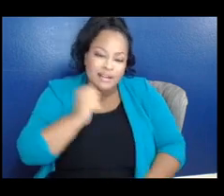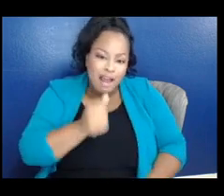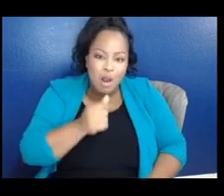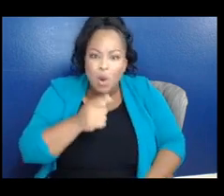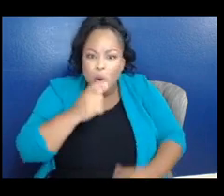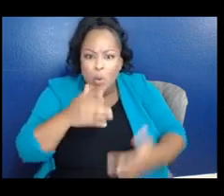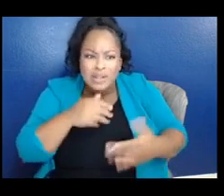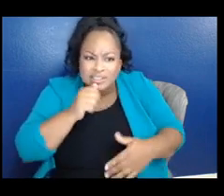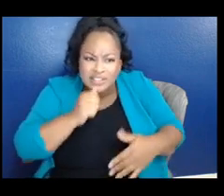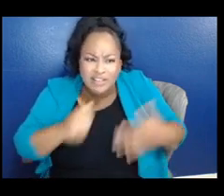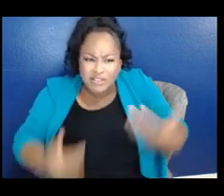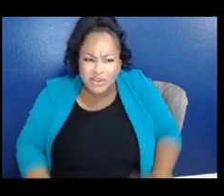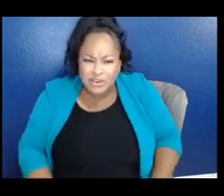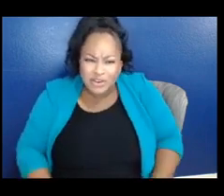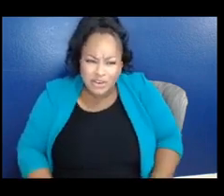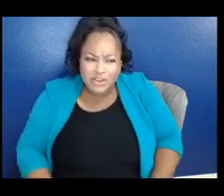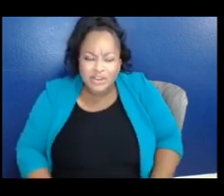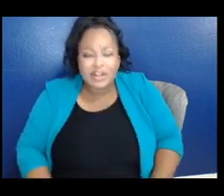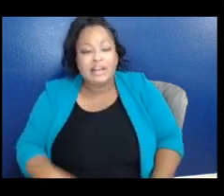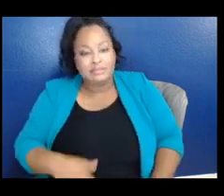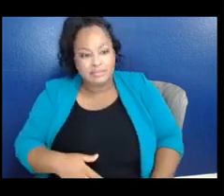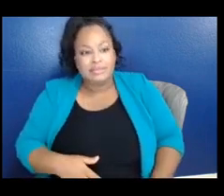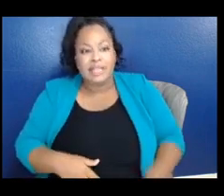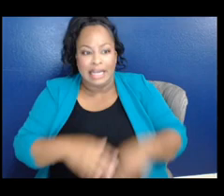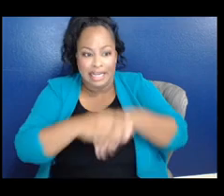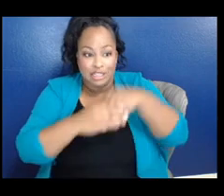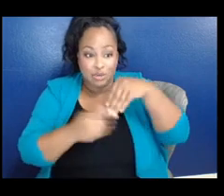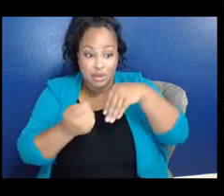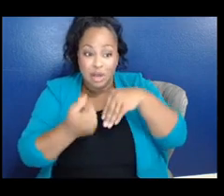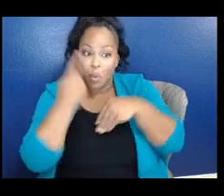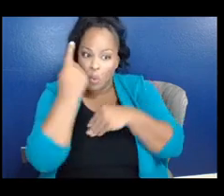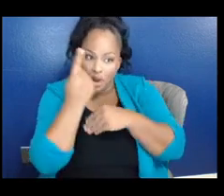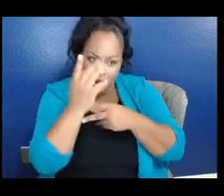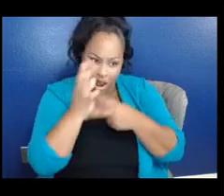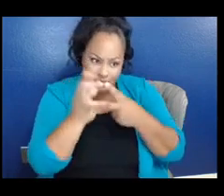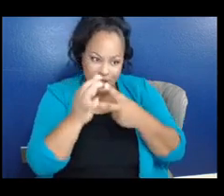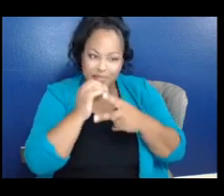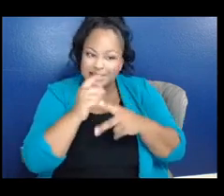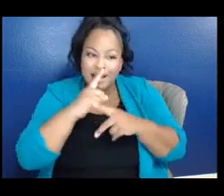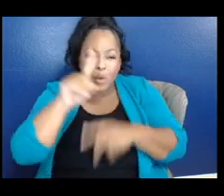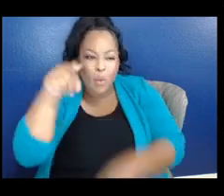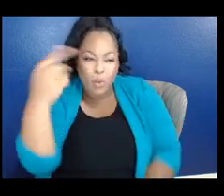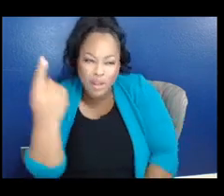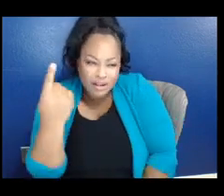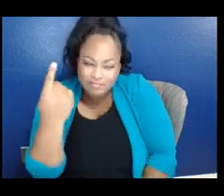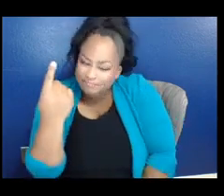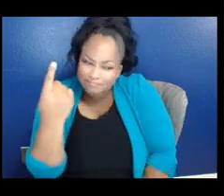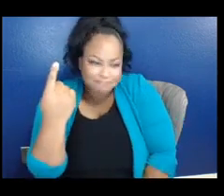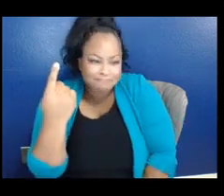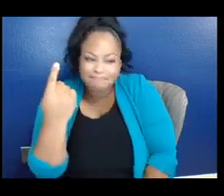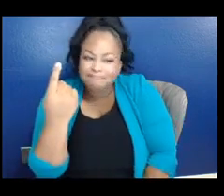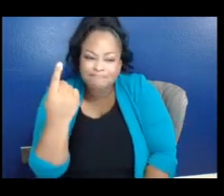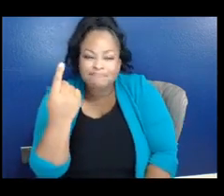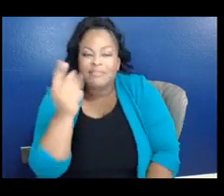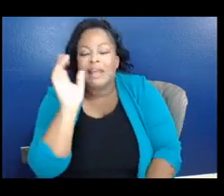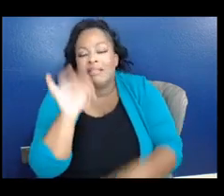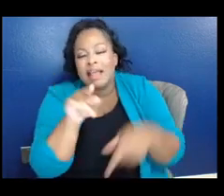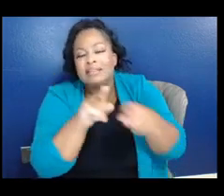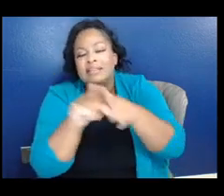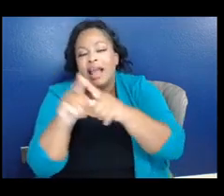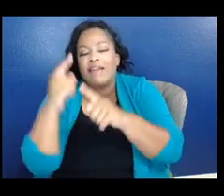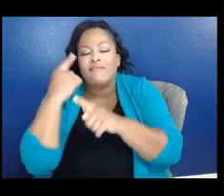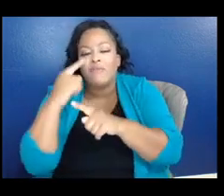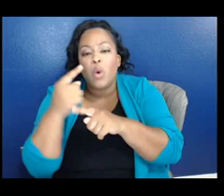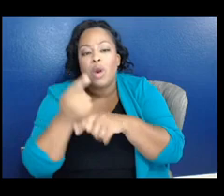not, you know, who wants to suffer? Hysterectomies are a option, but they're not the only option. And the same